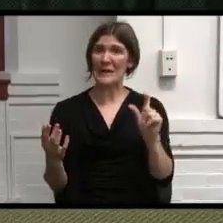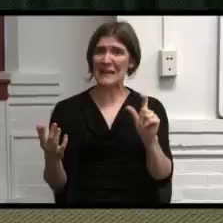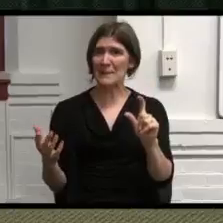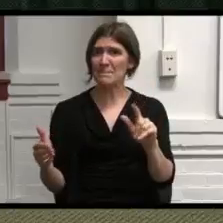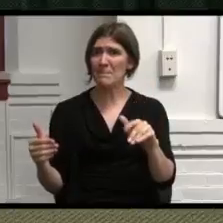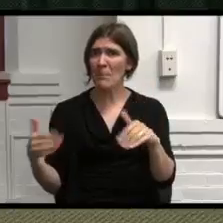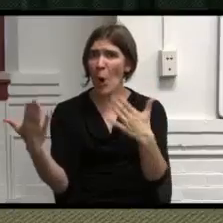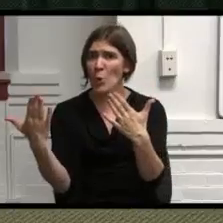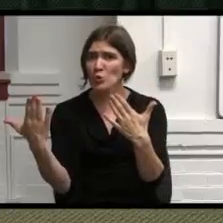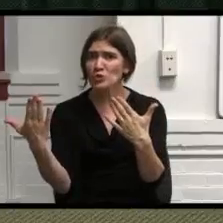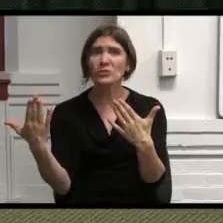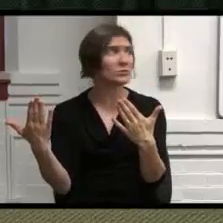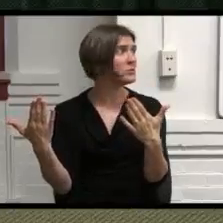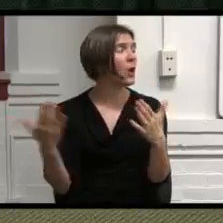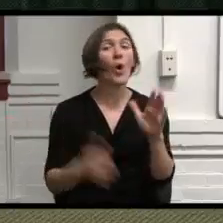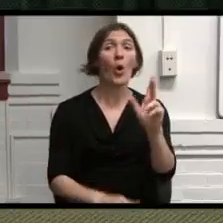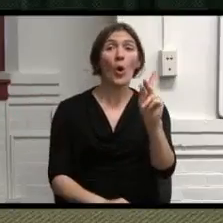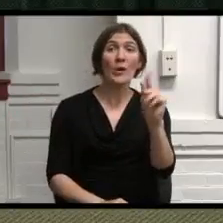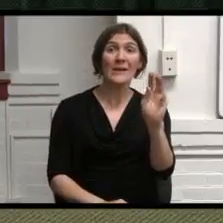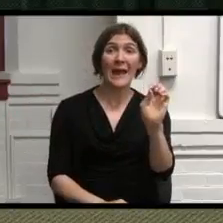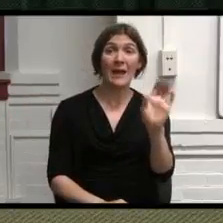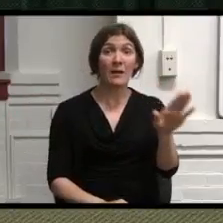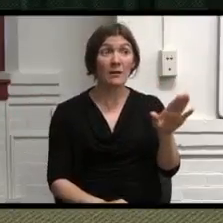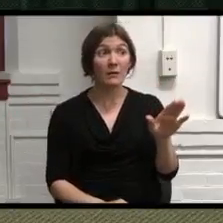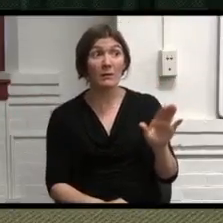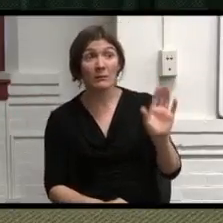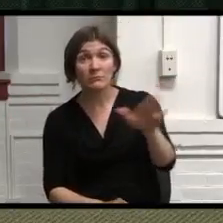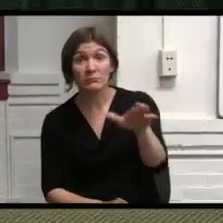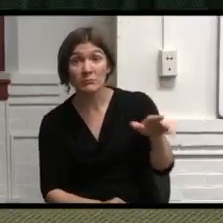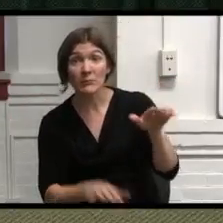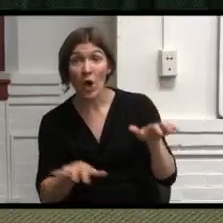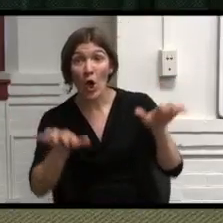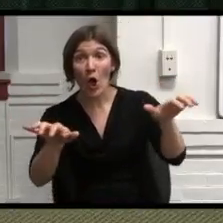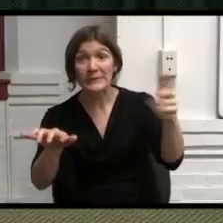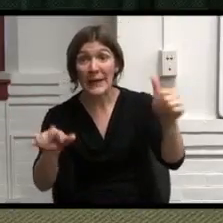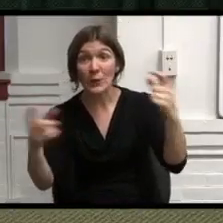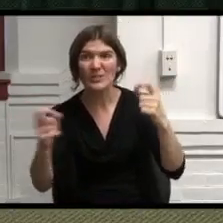do we, we have to We make, move I want to motion. ask our public if they have any questions. sure.